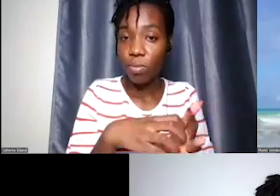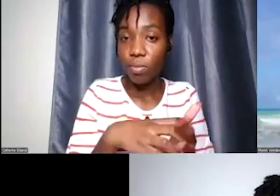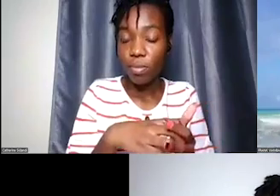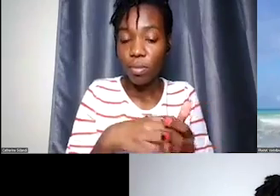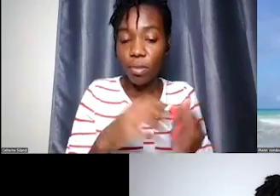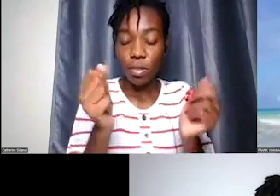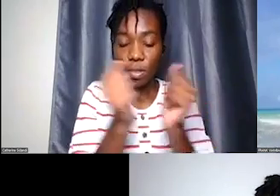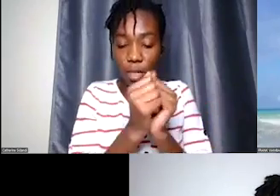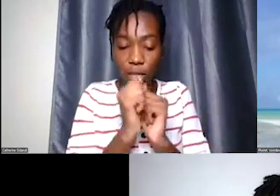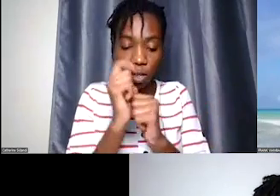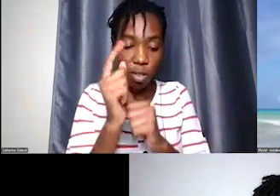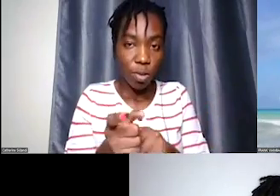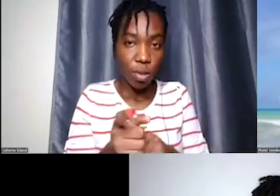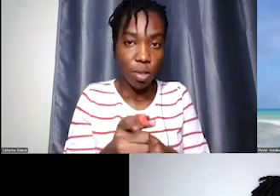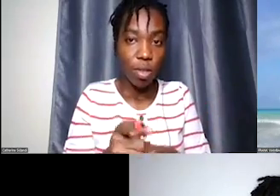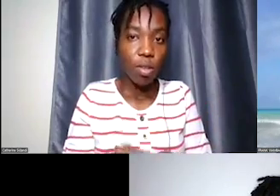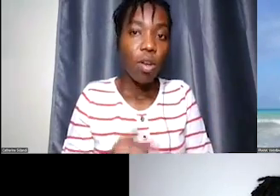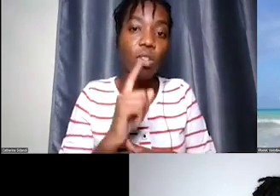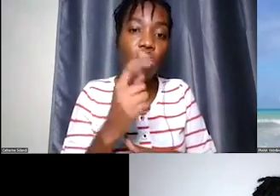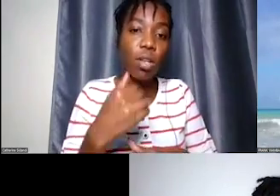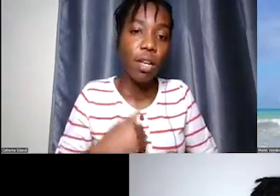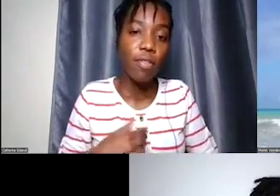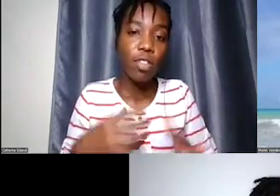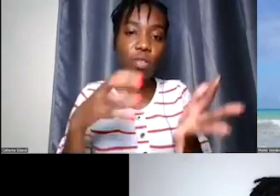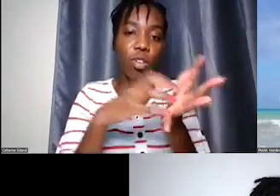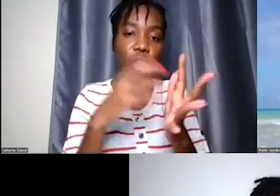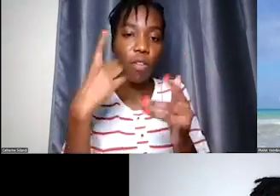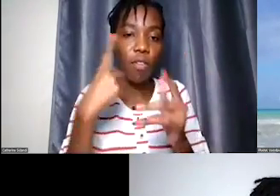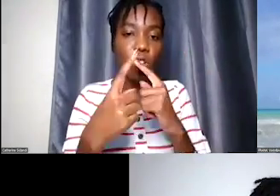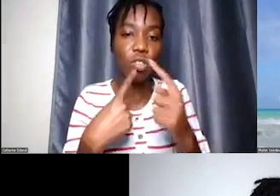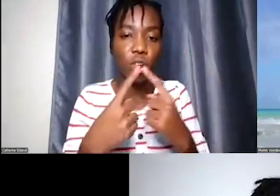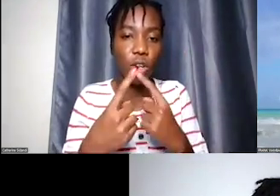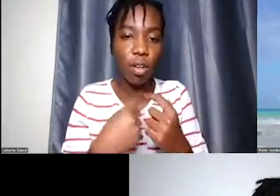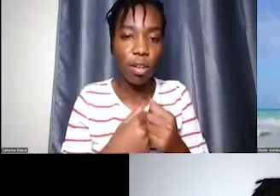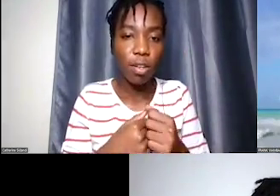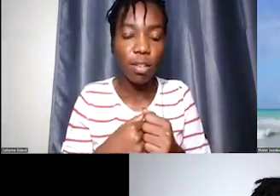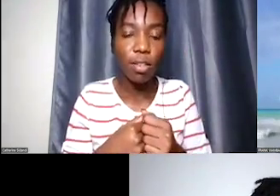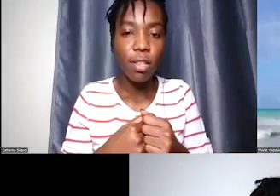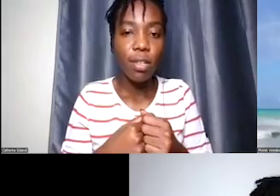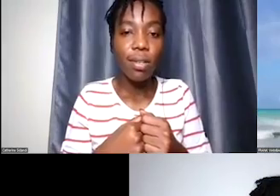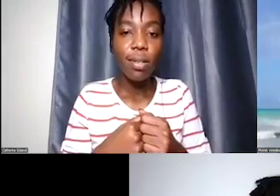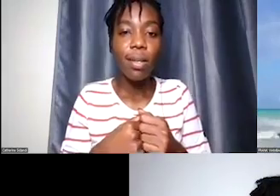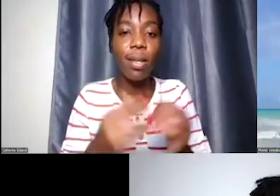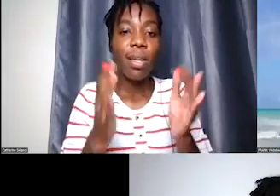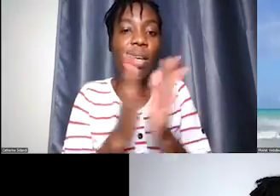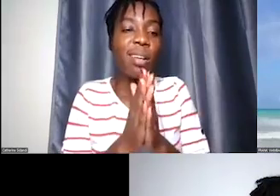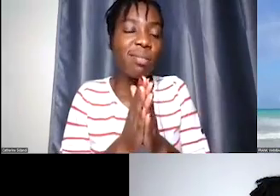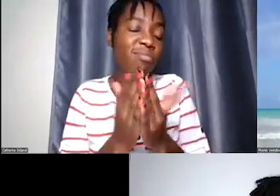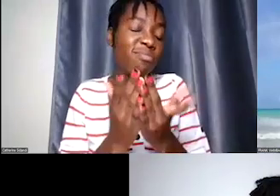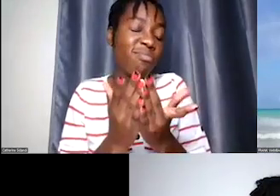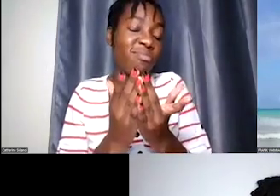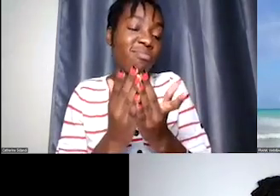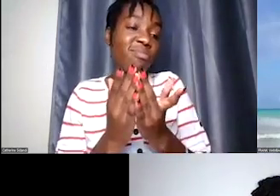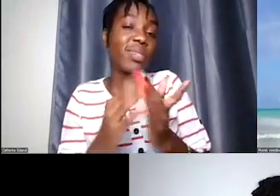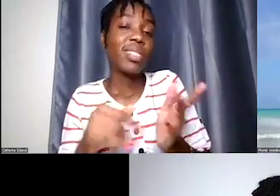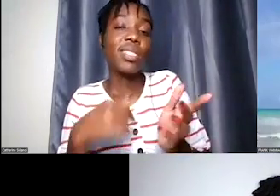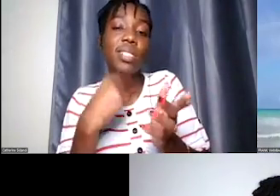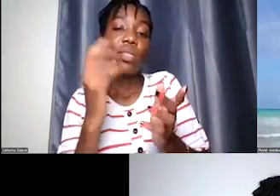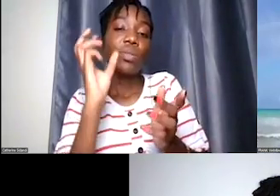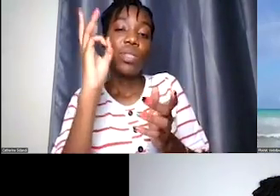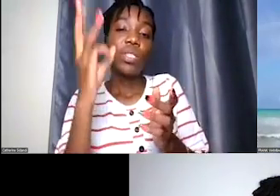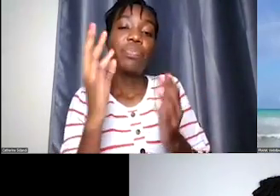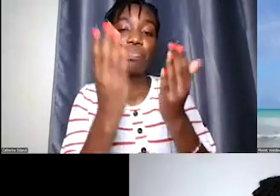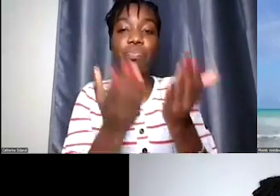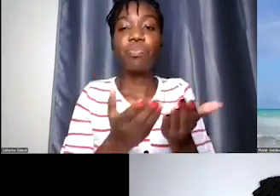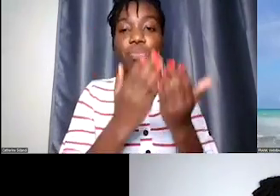you. So it's a situation of talking to the kids and, saying, I'm able to provide to you. This is